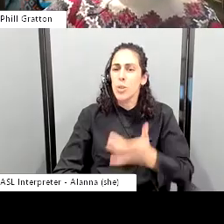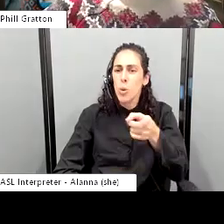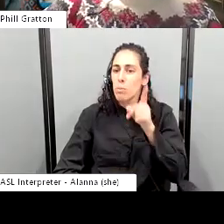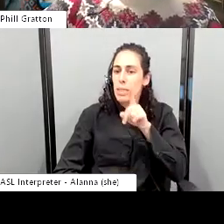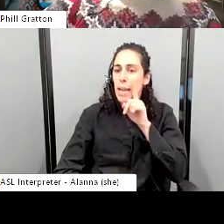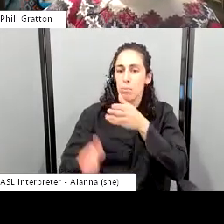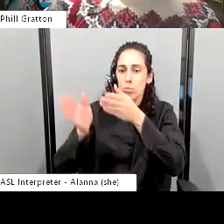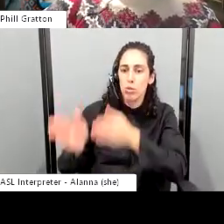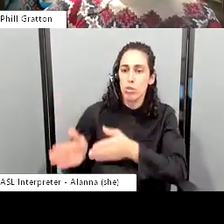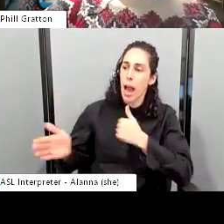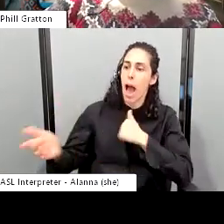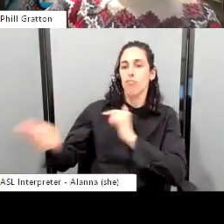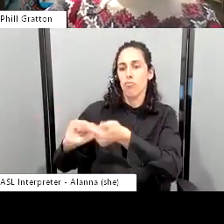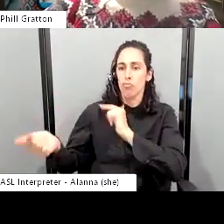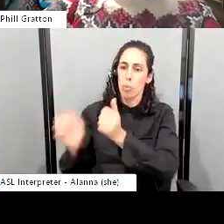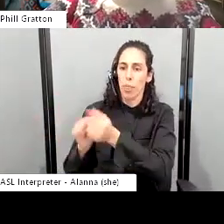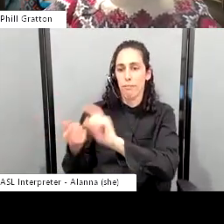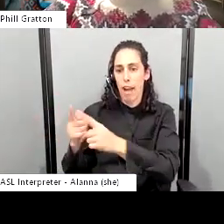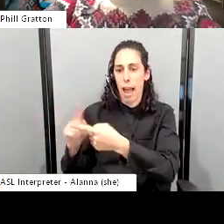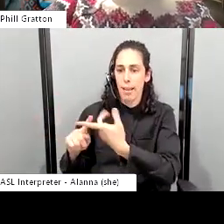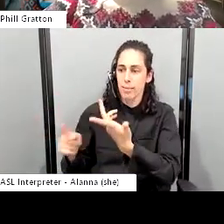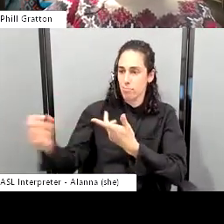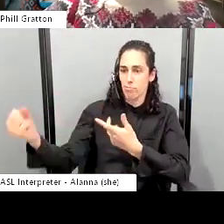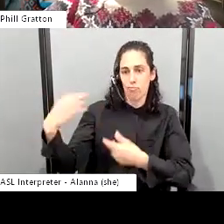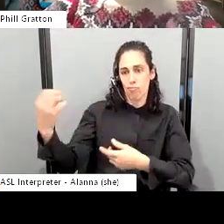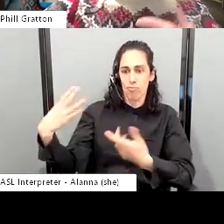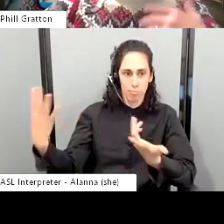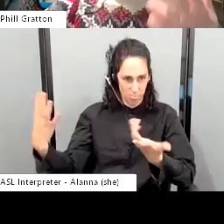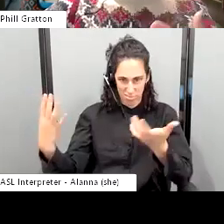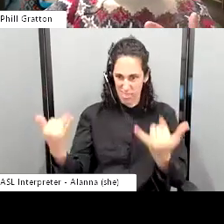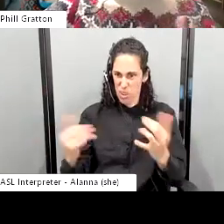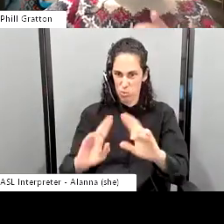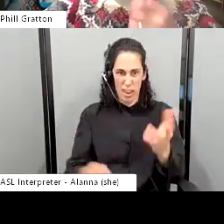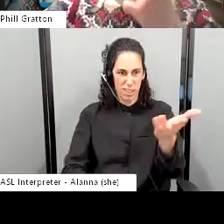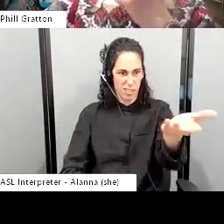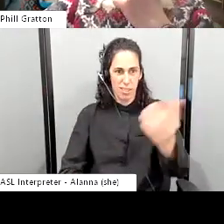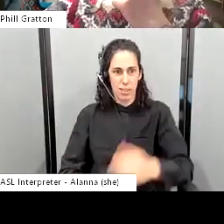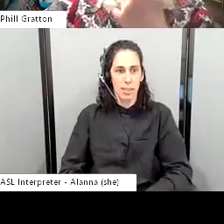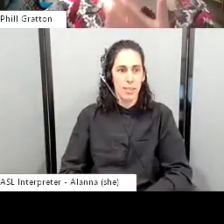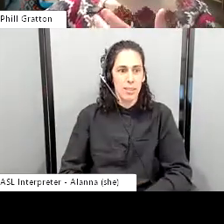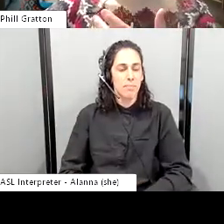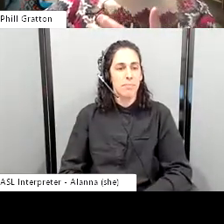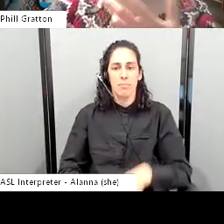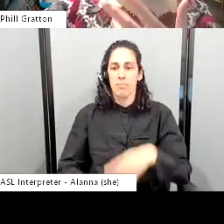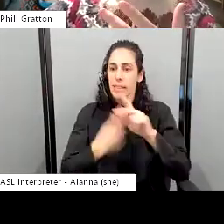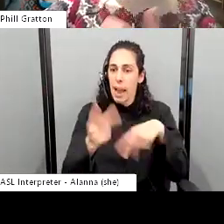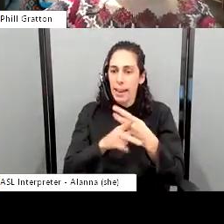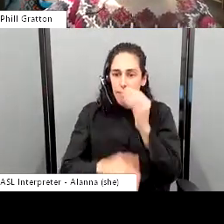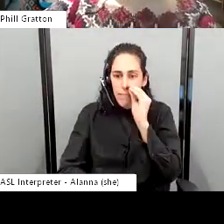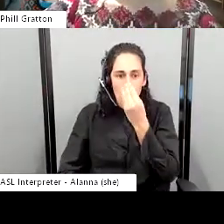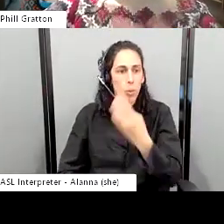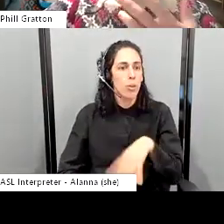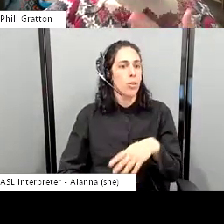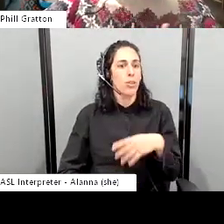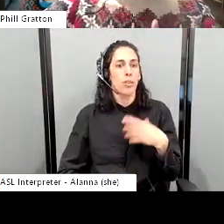tells me about putting in native flowers, native plants. So it gives me the types of plants I should have in there: milkweed,